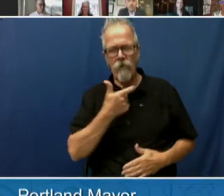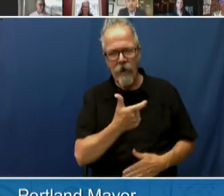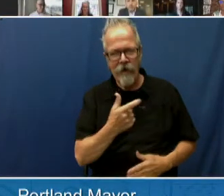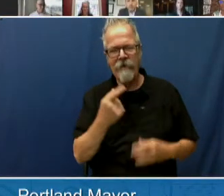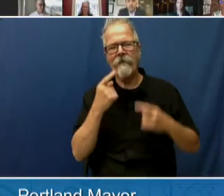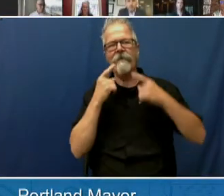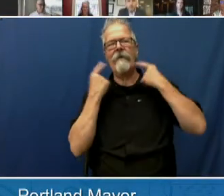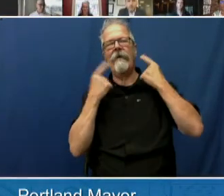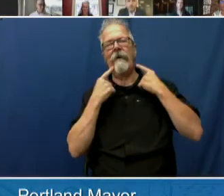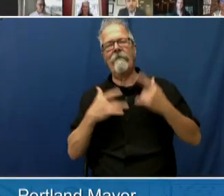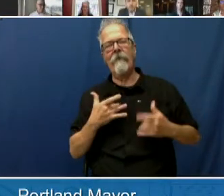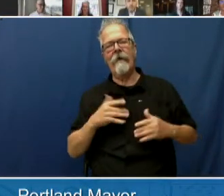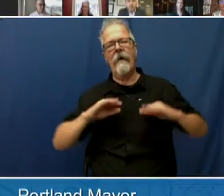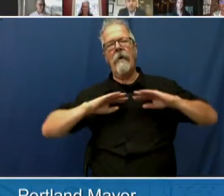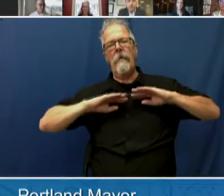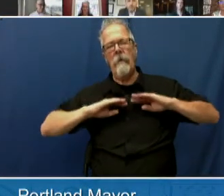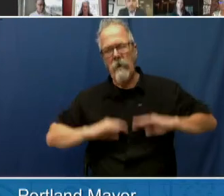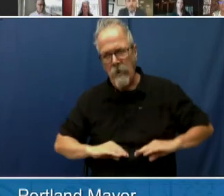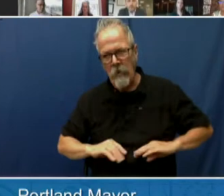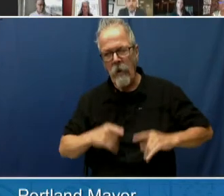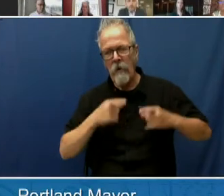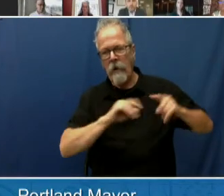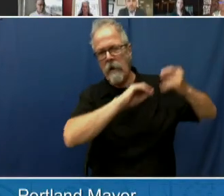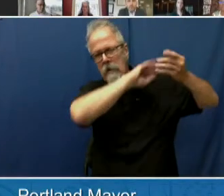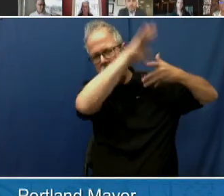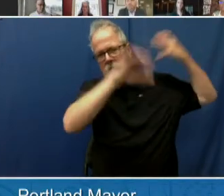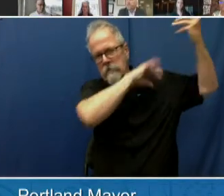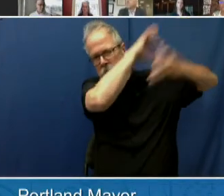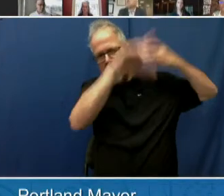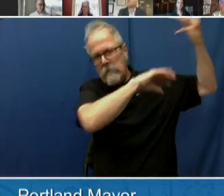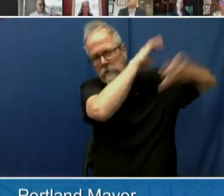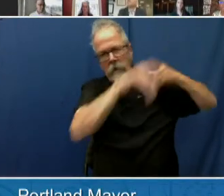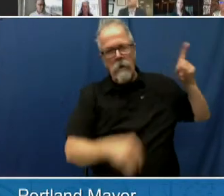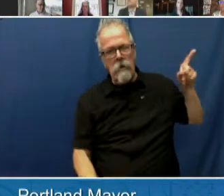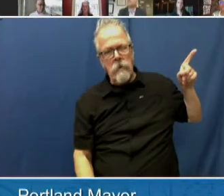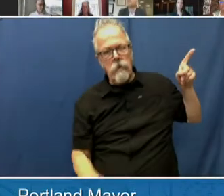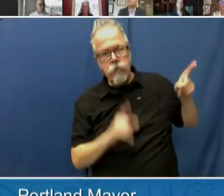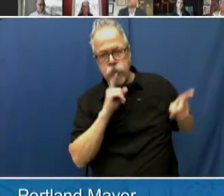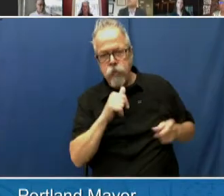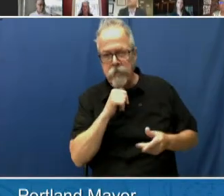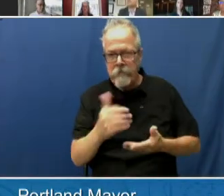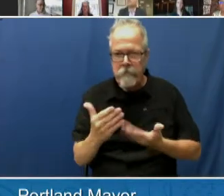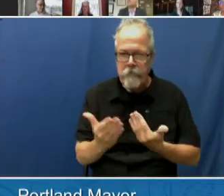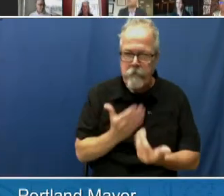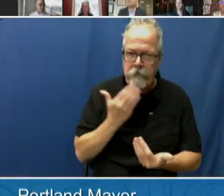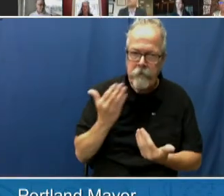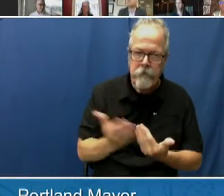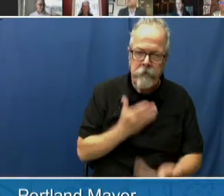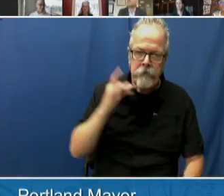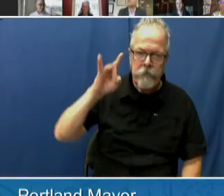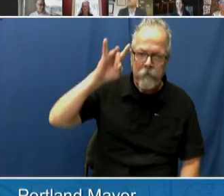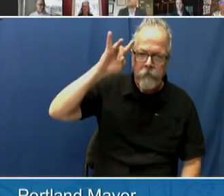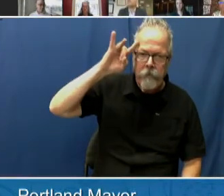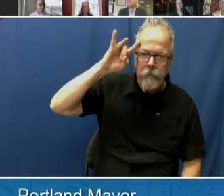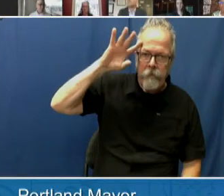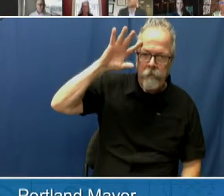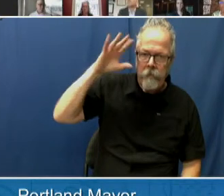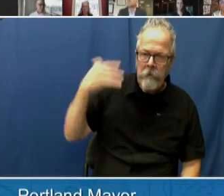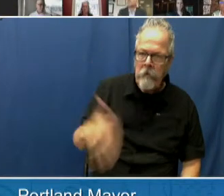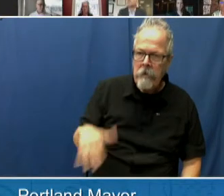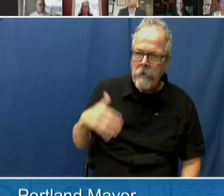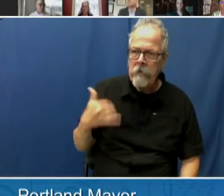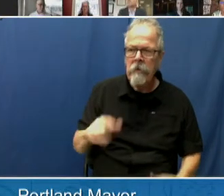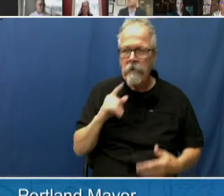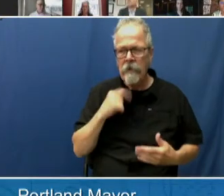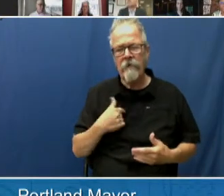difficult time for our city. They've also, perhaps more importantly than anything, they've connected us. And even though we